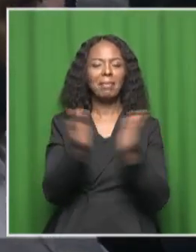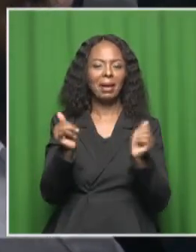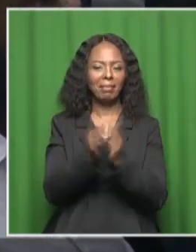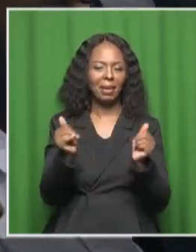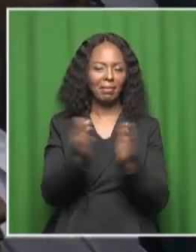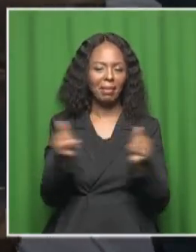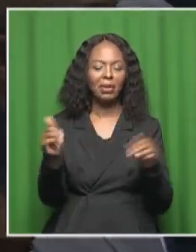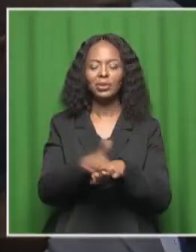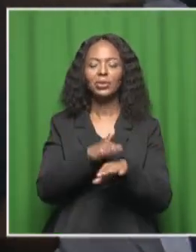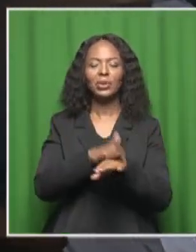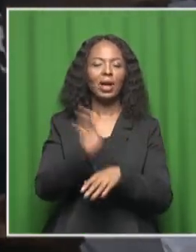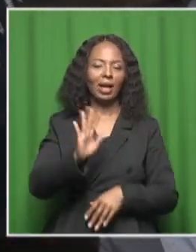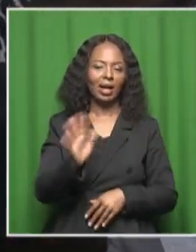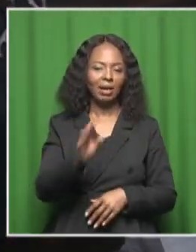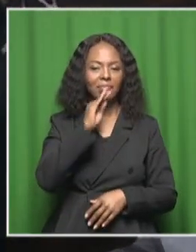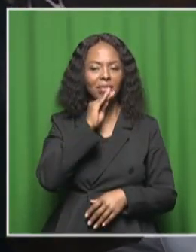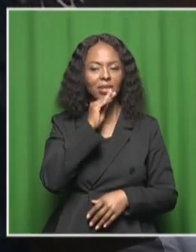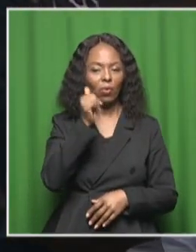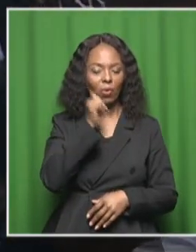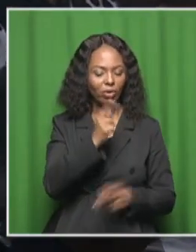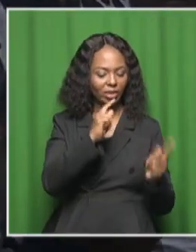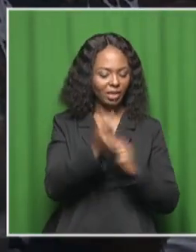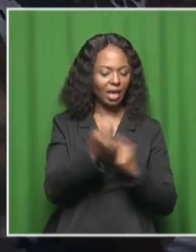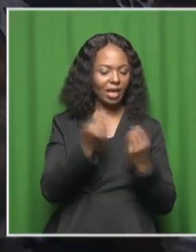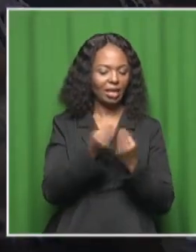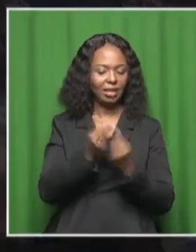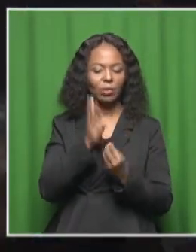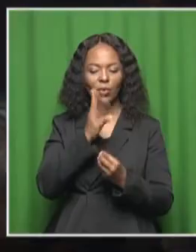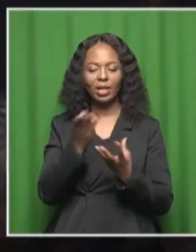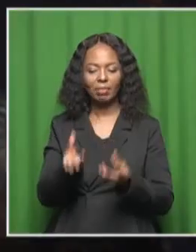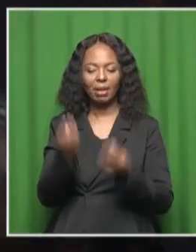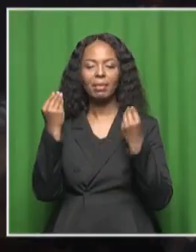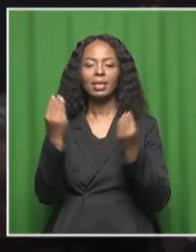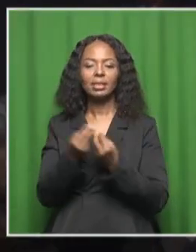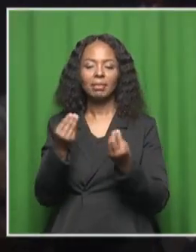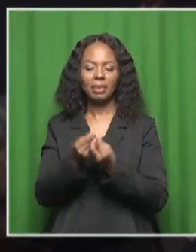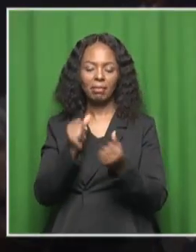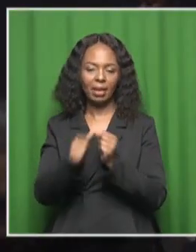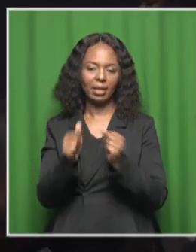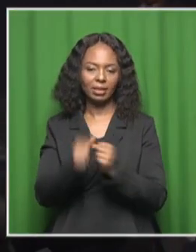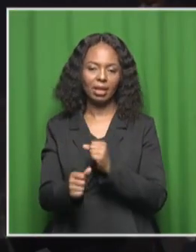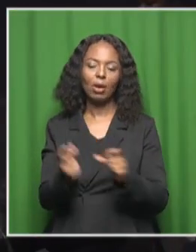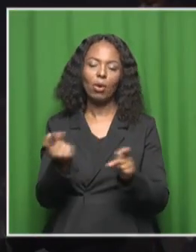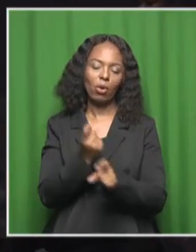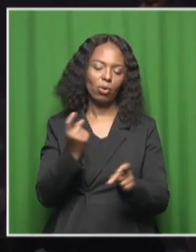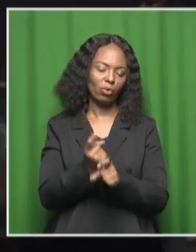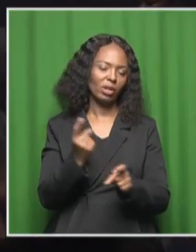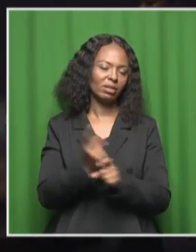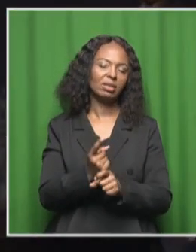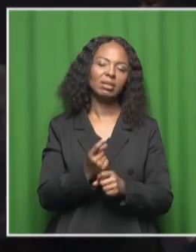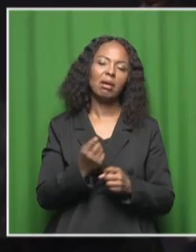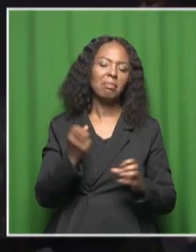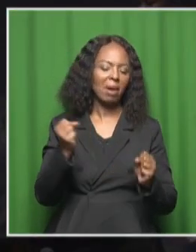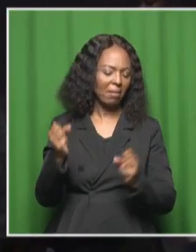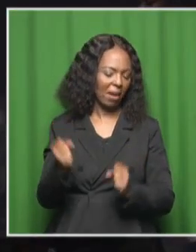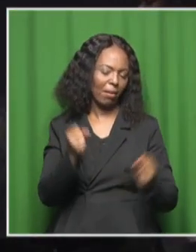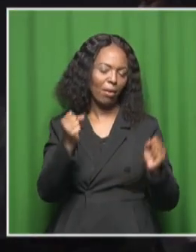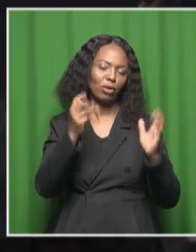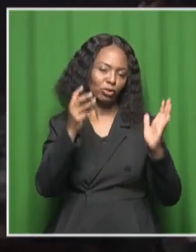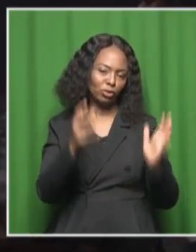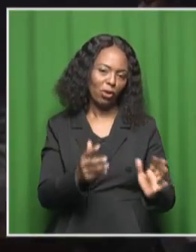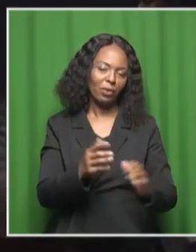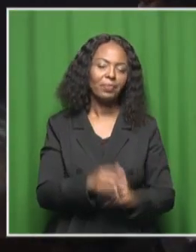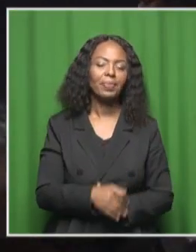And it's one of the people we're going to miss. When he started not being well, we had conversations and he says,